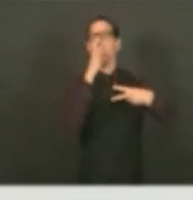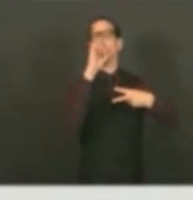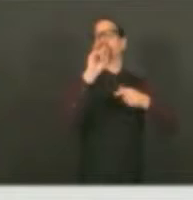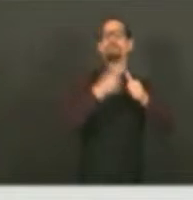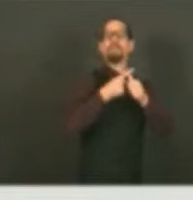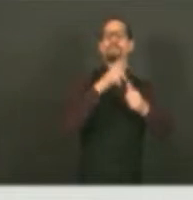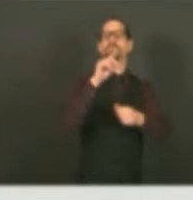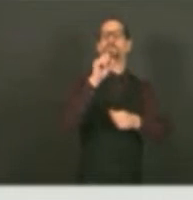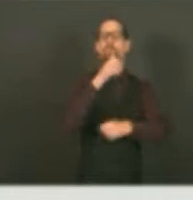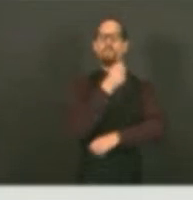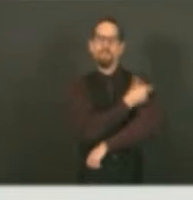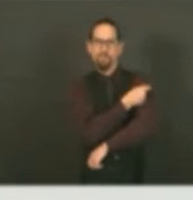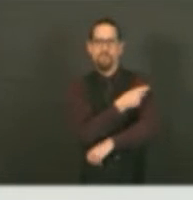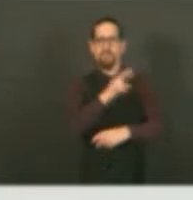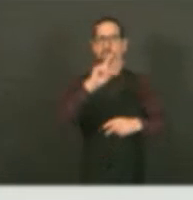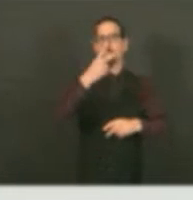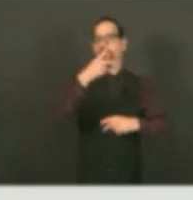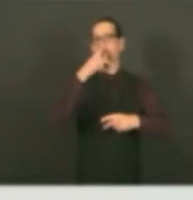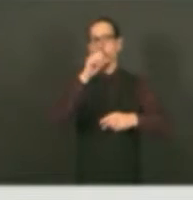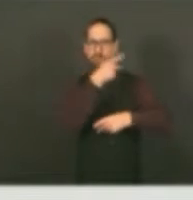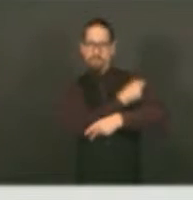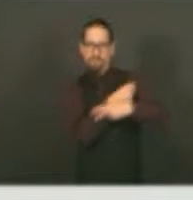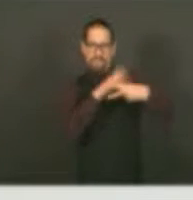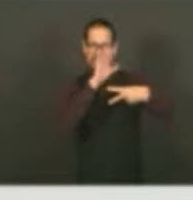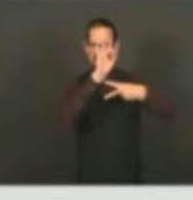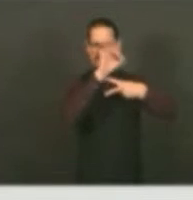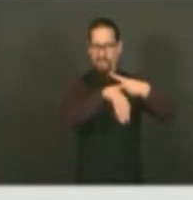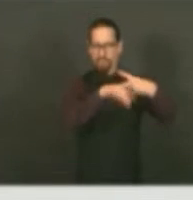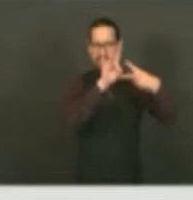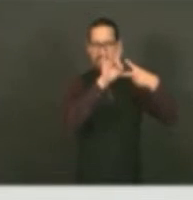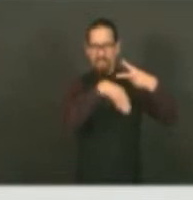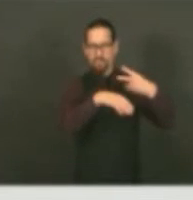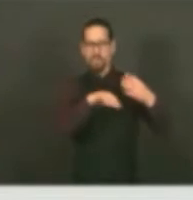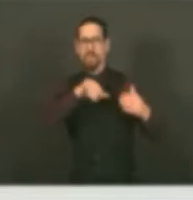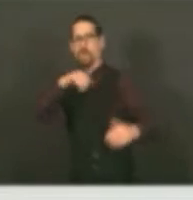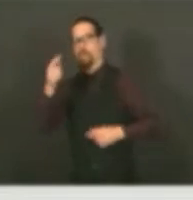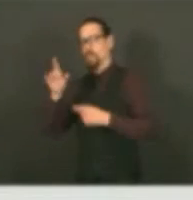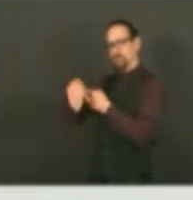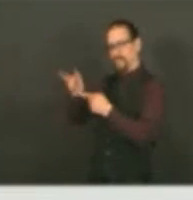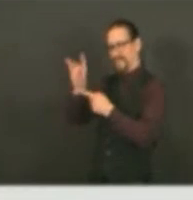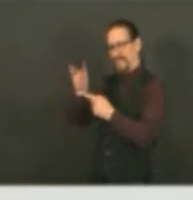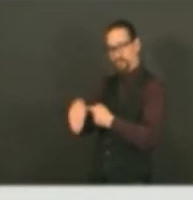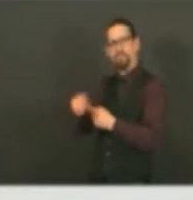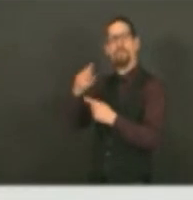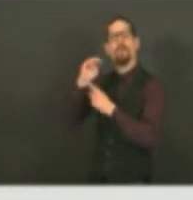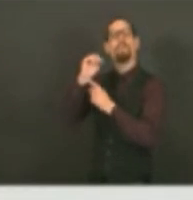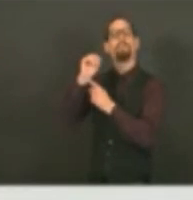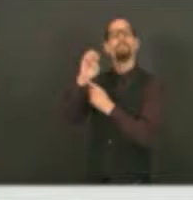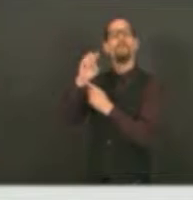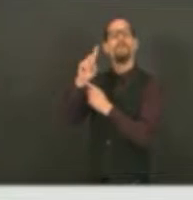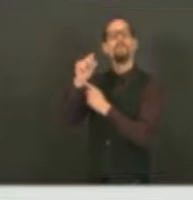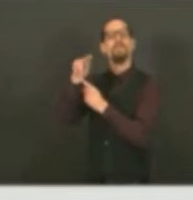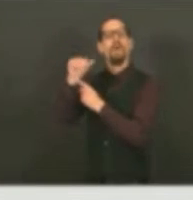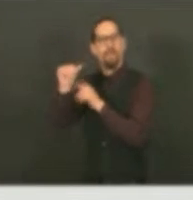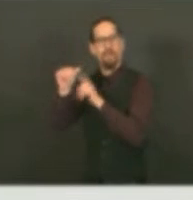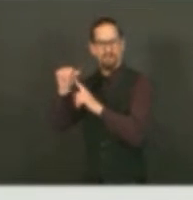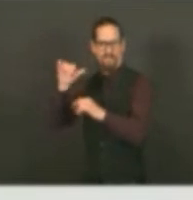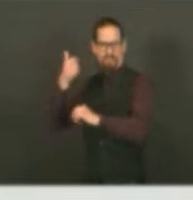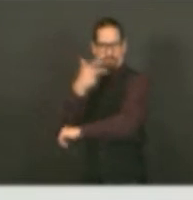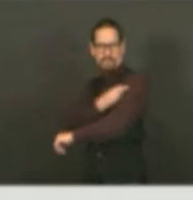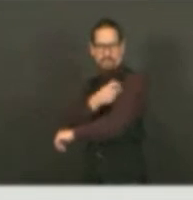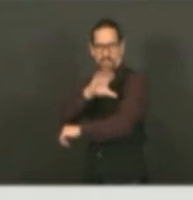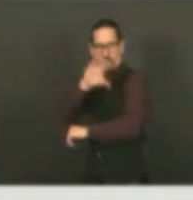Moderna vaccine. And by second doses, what I mean is that both of these vaccines, both the Pfizer and the Moderna, are 2